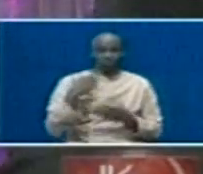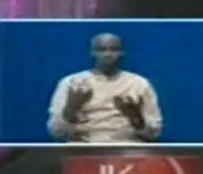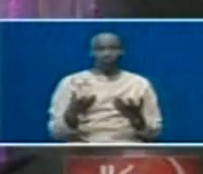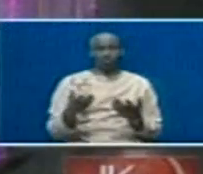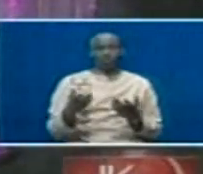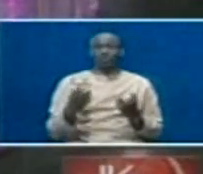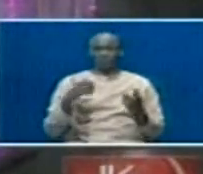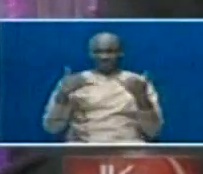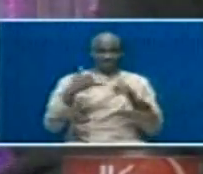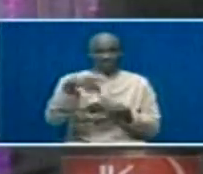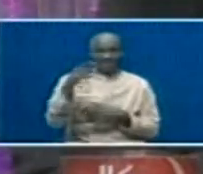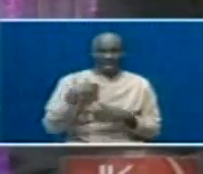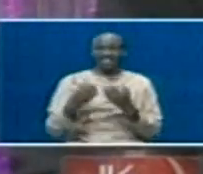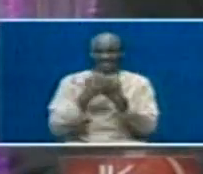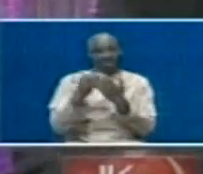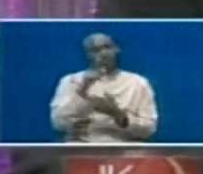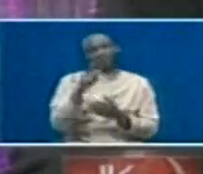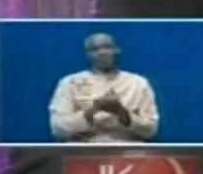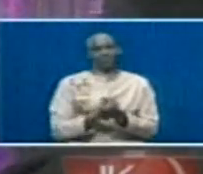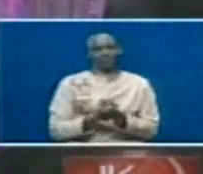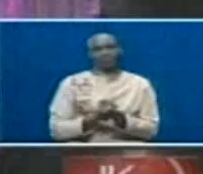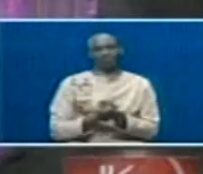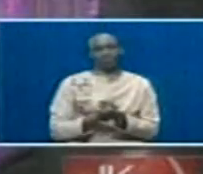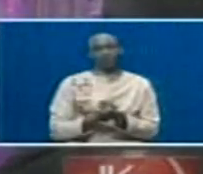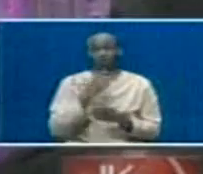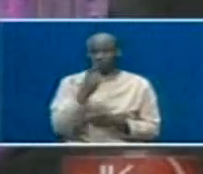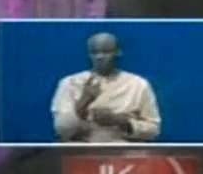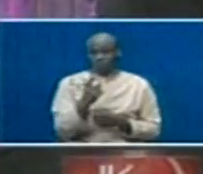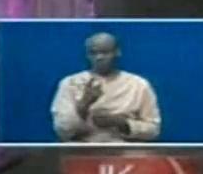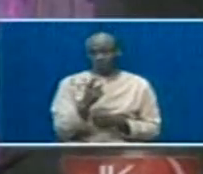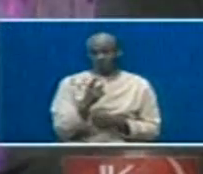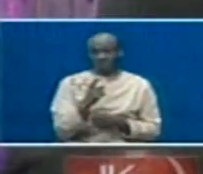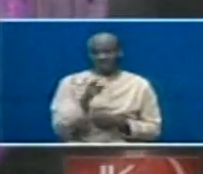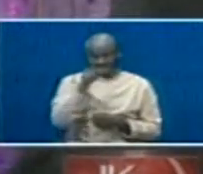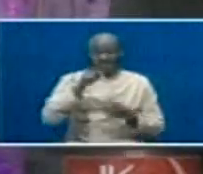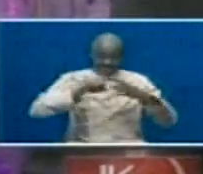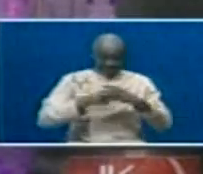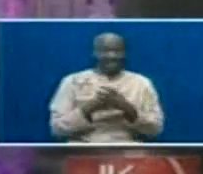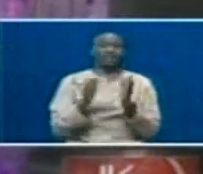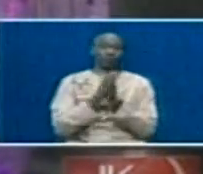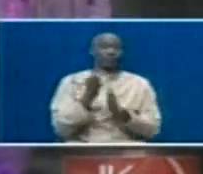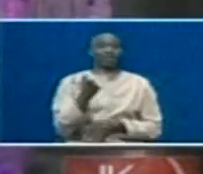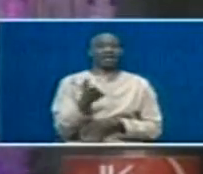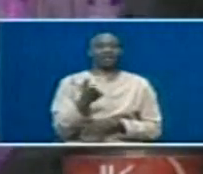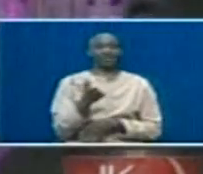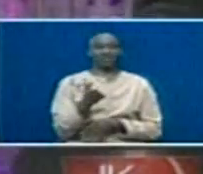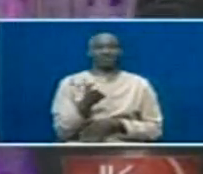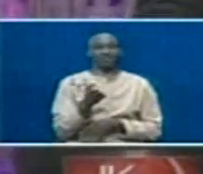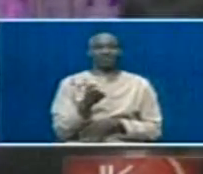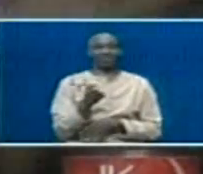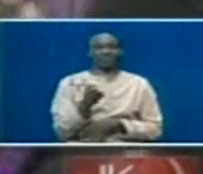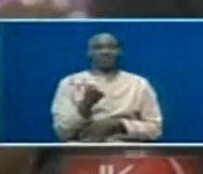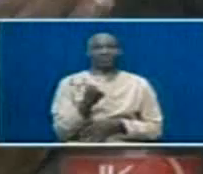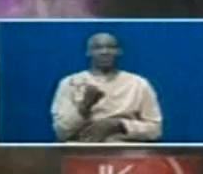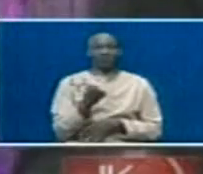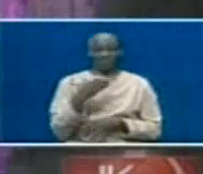and please take care of him." You understand? So that was the beginning of my journey.